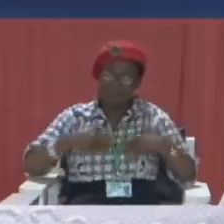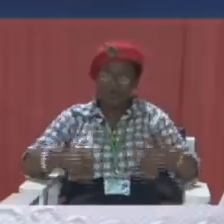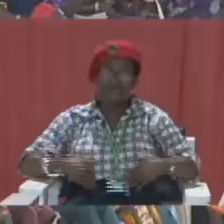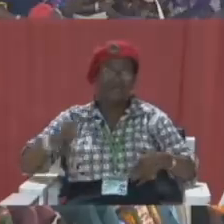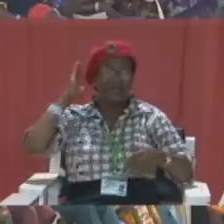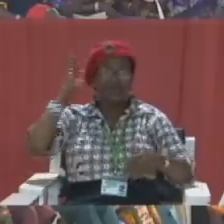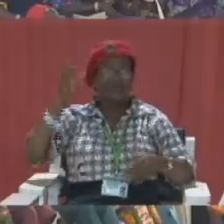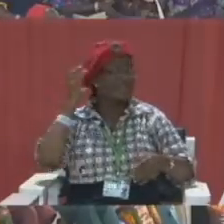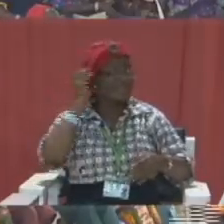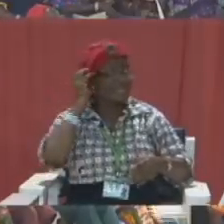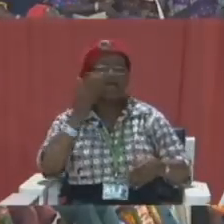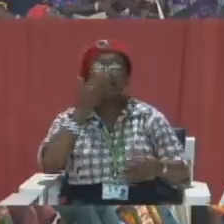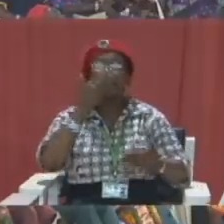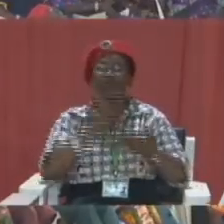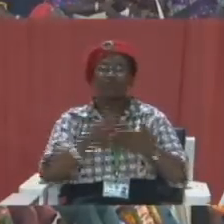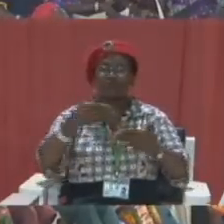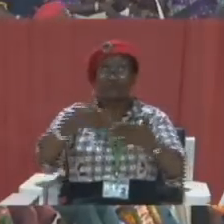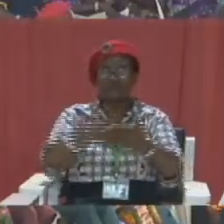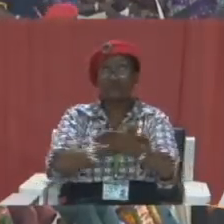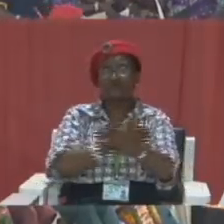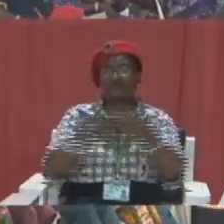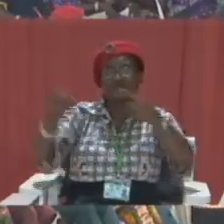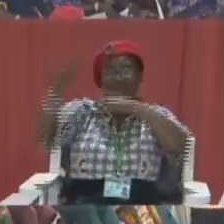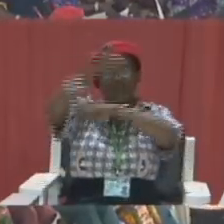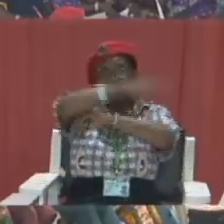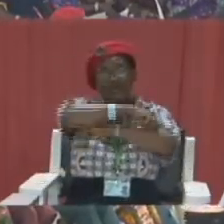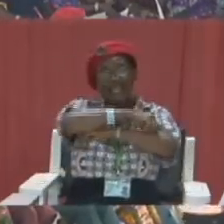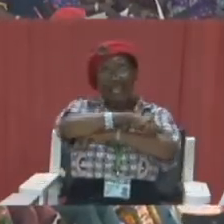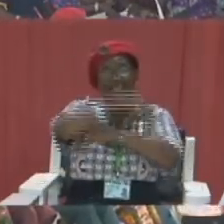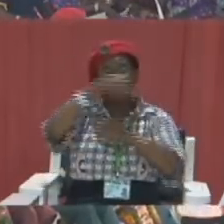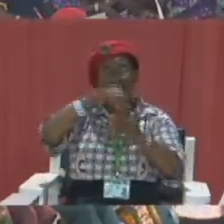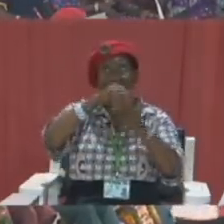news today. Eni kan ma gbo iroyin ayo lale yi.